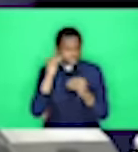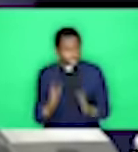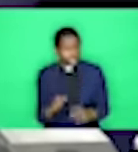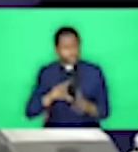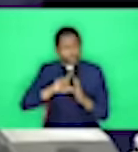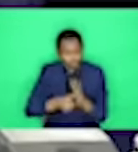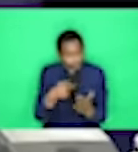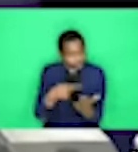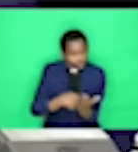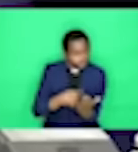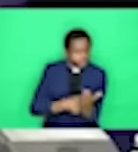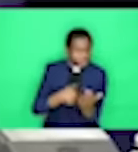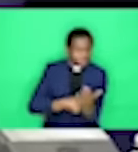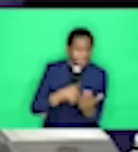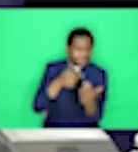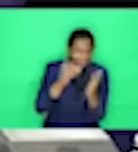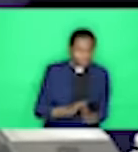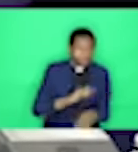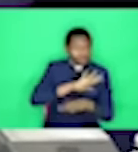laborer.